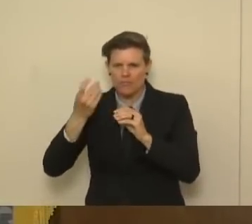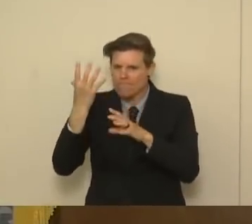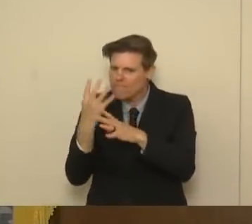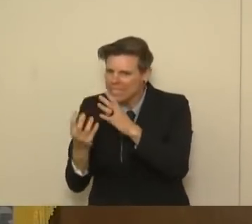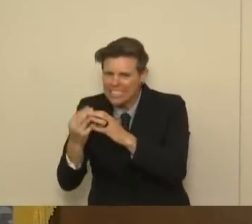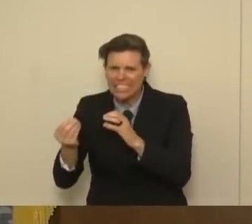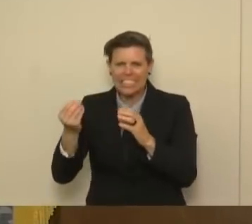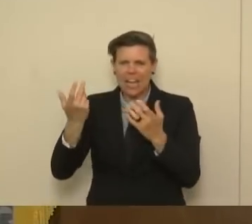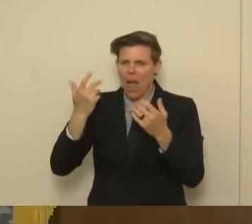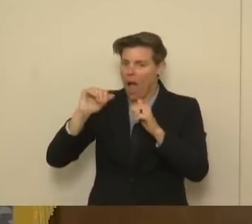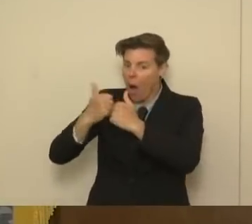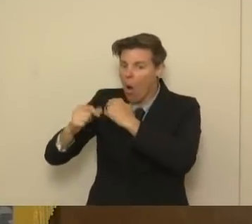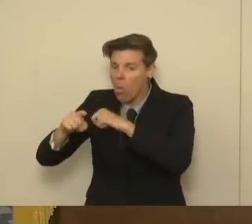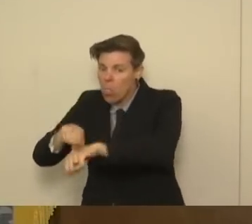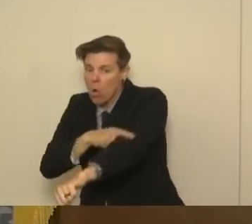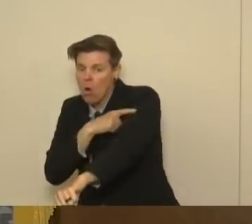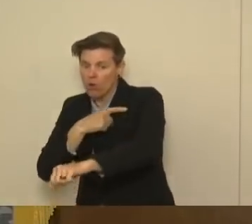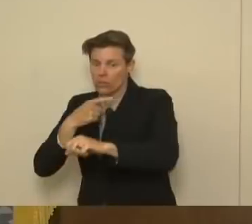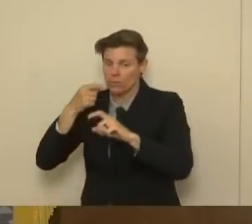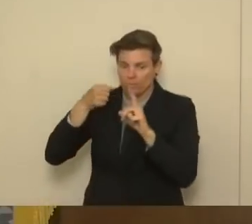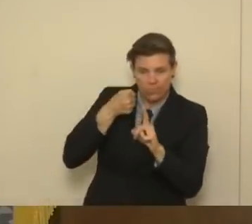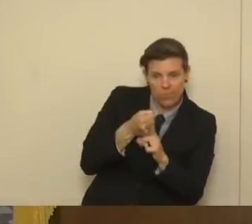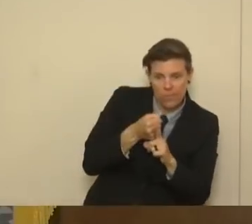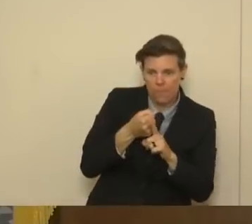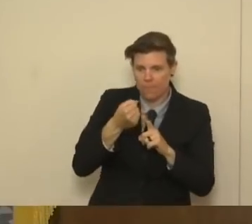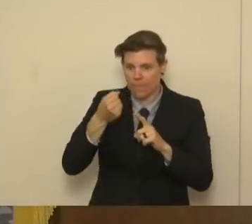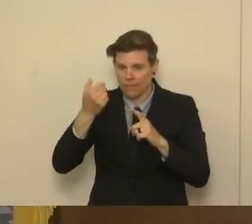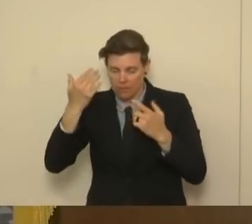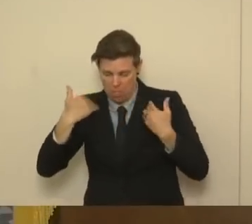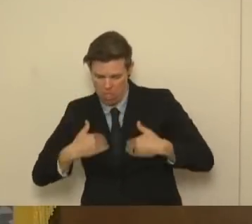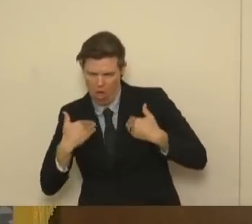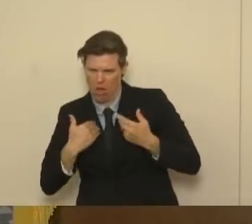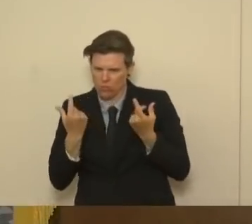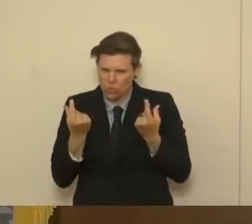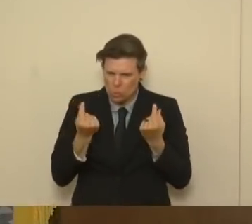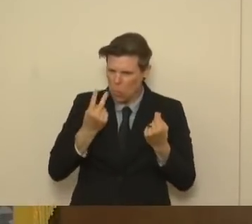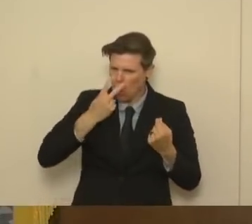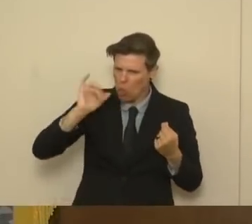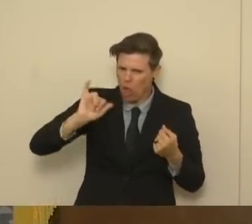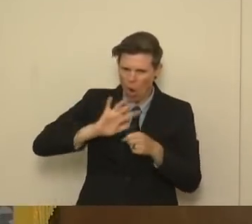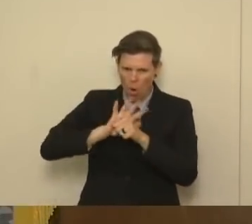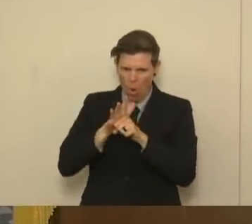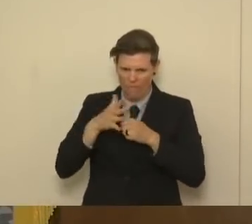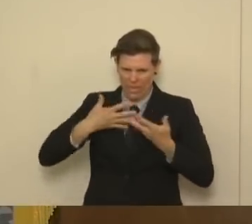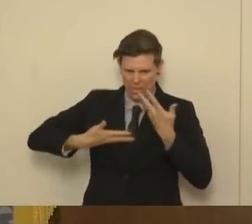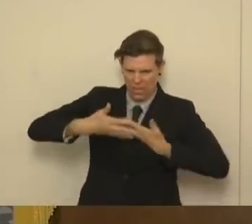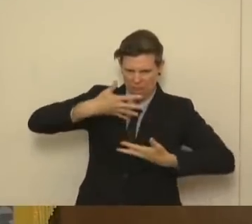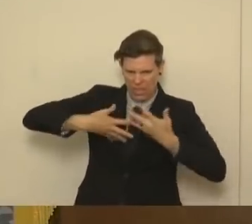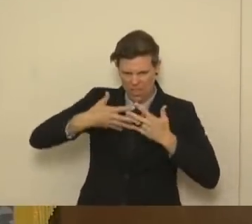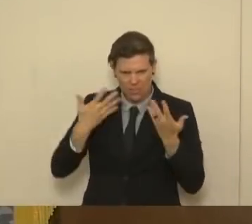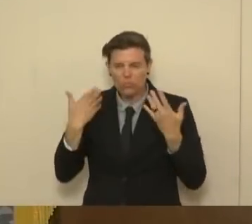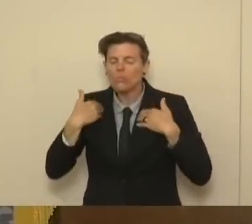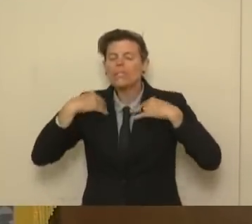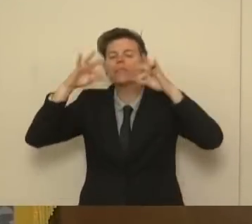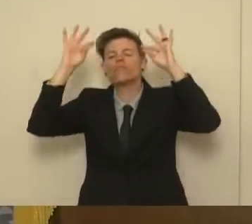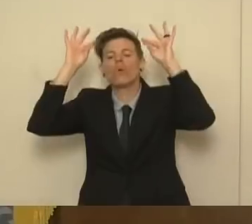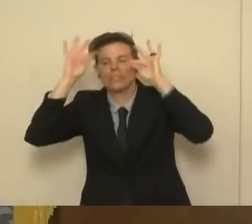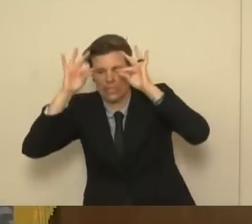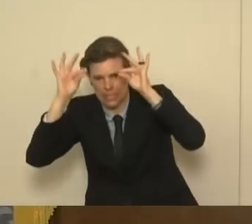health issues and damages resulting from contracting the virus. Last